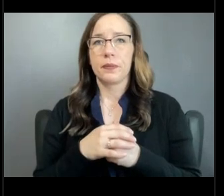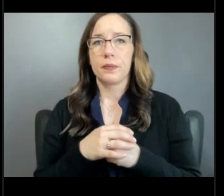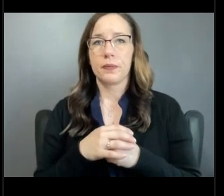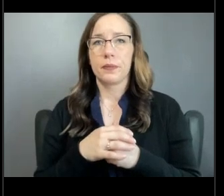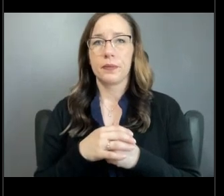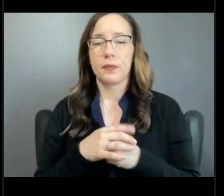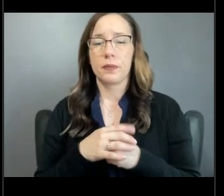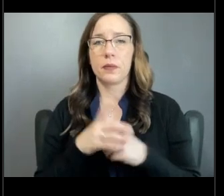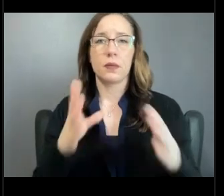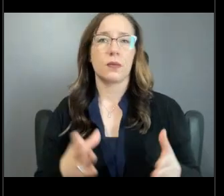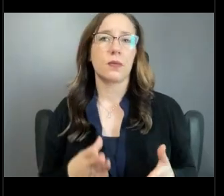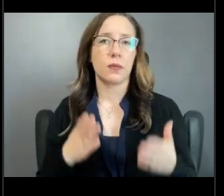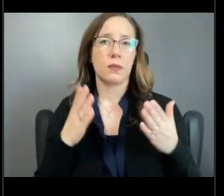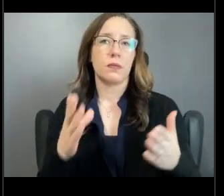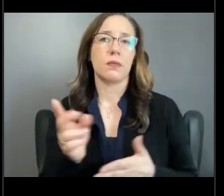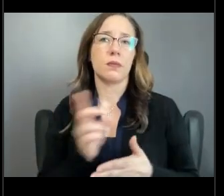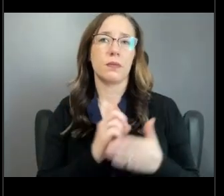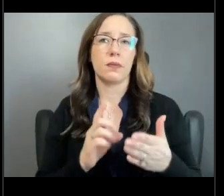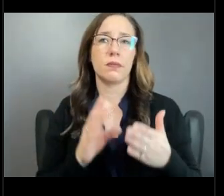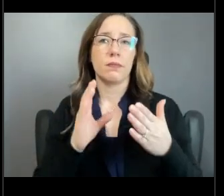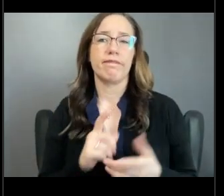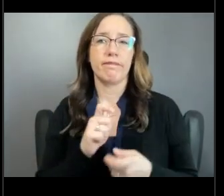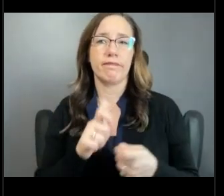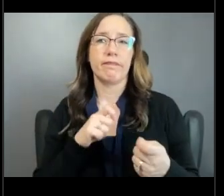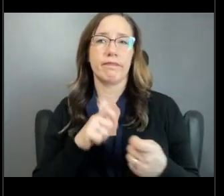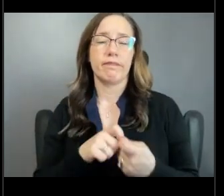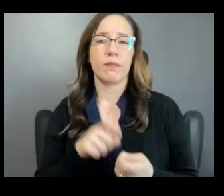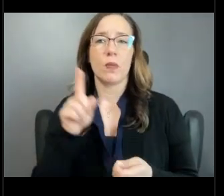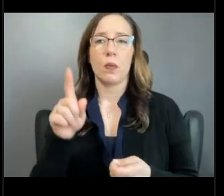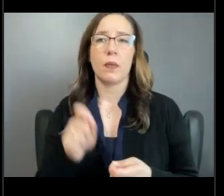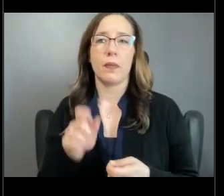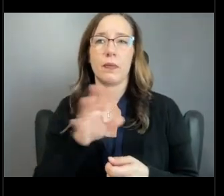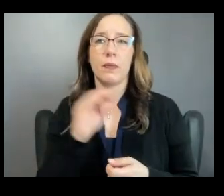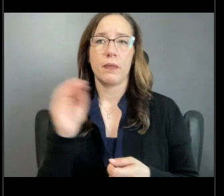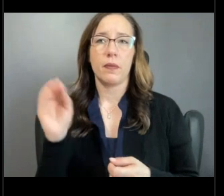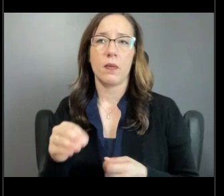It is recommended that designers specify a